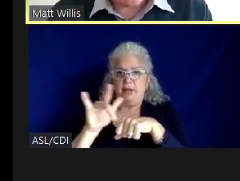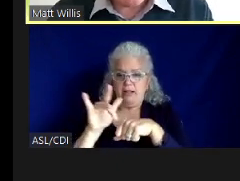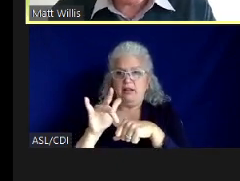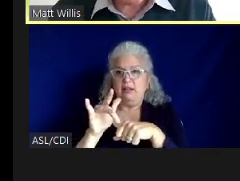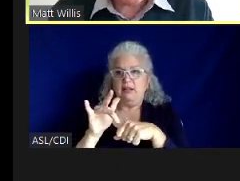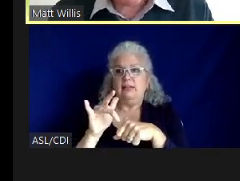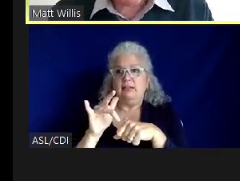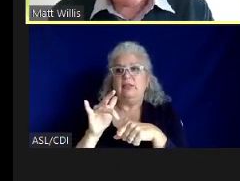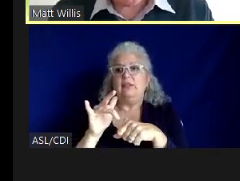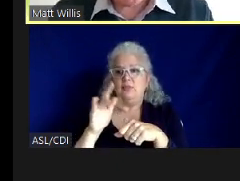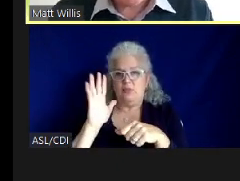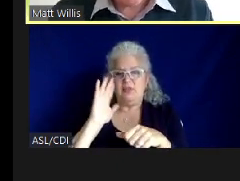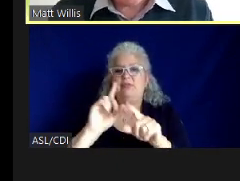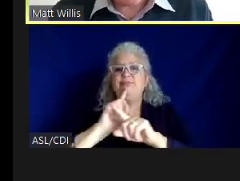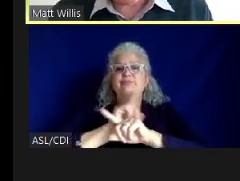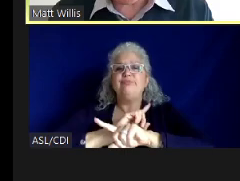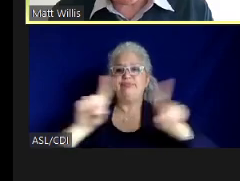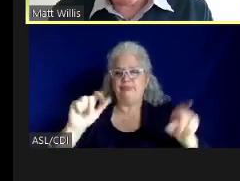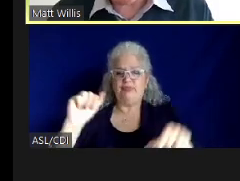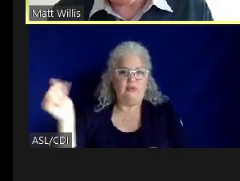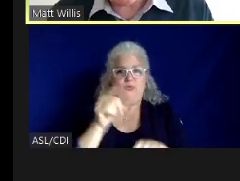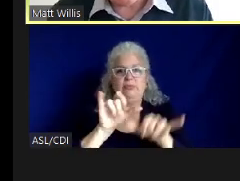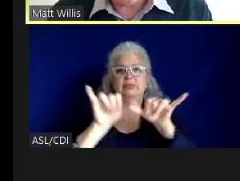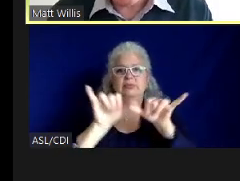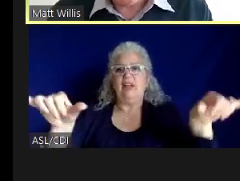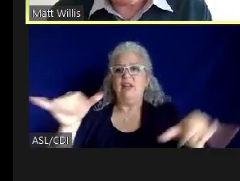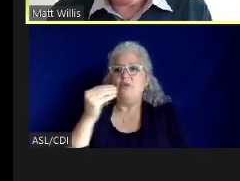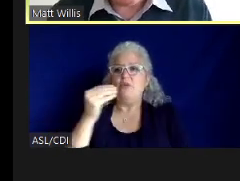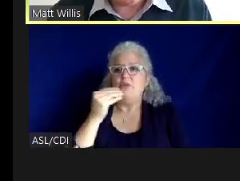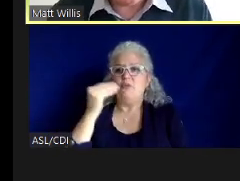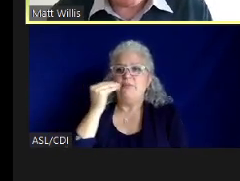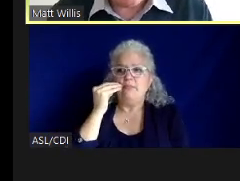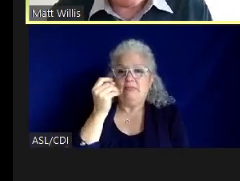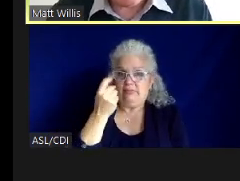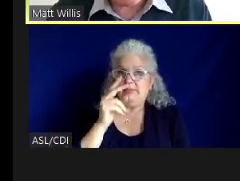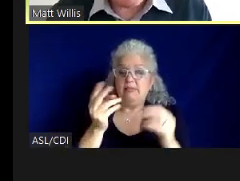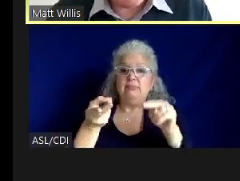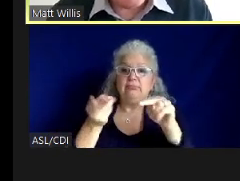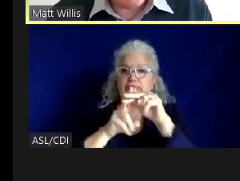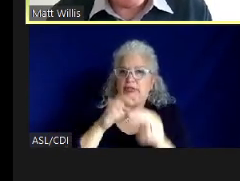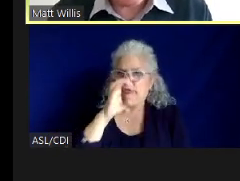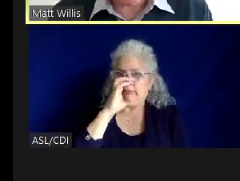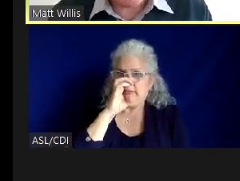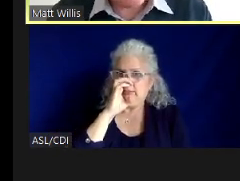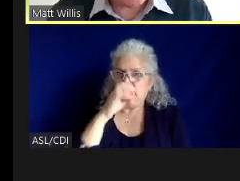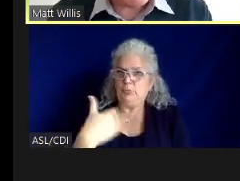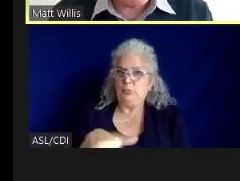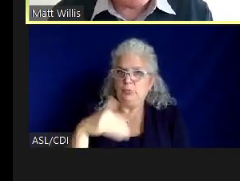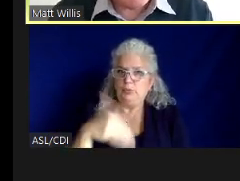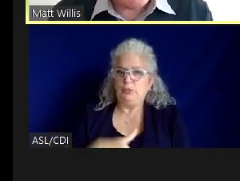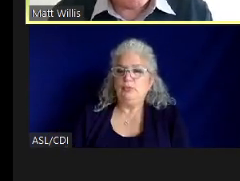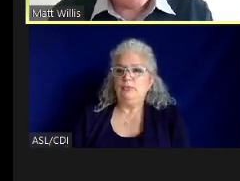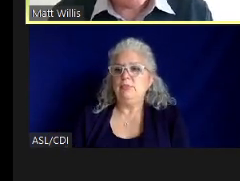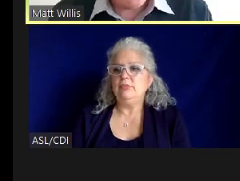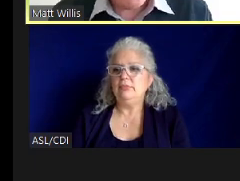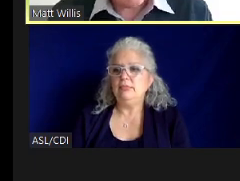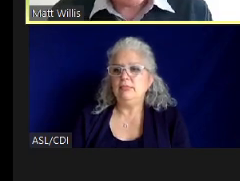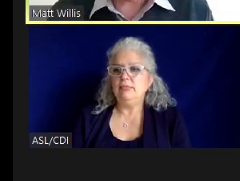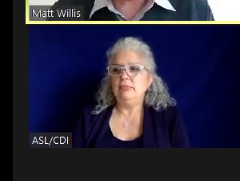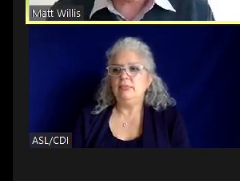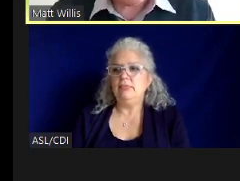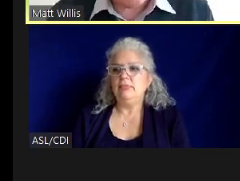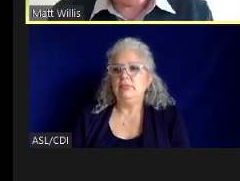the most restrictive set of policies in terms of the shelter-in-place or stay-at-home that we've